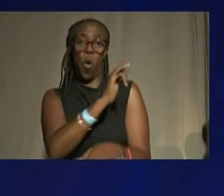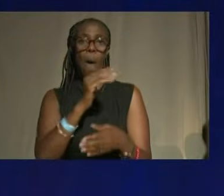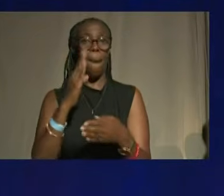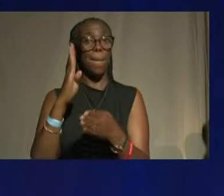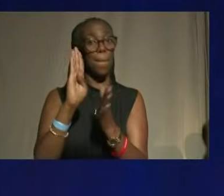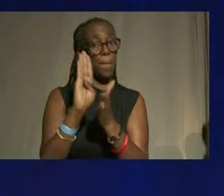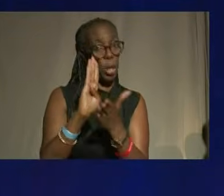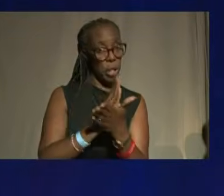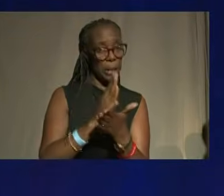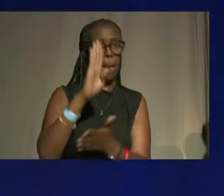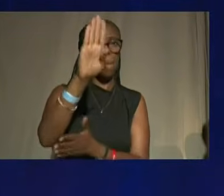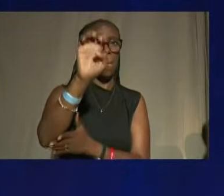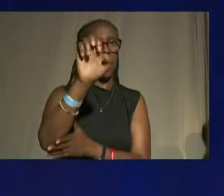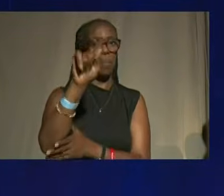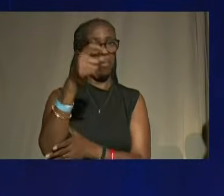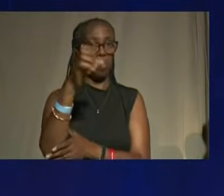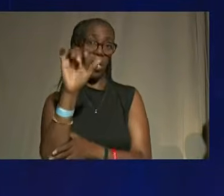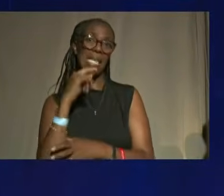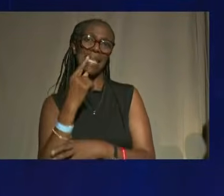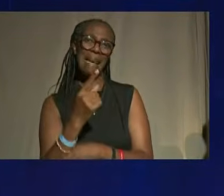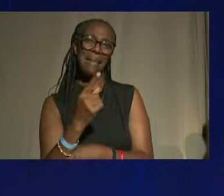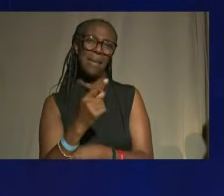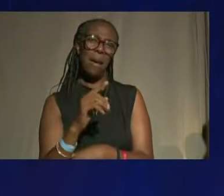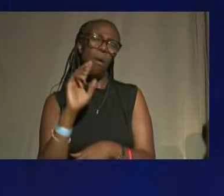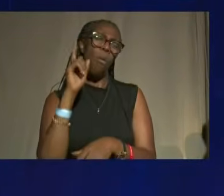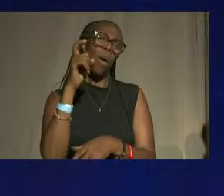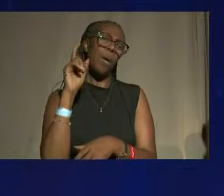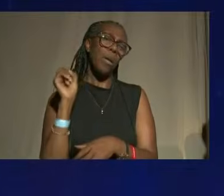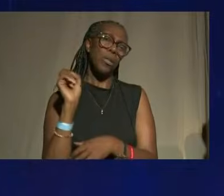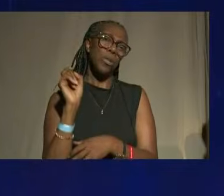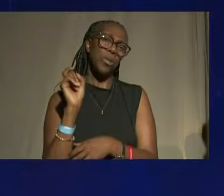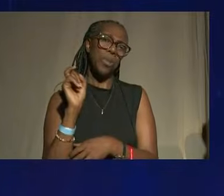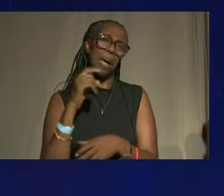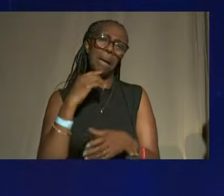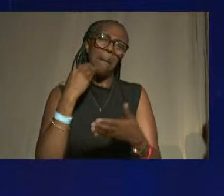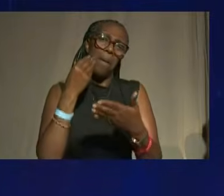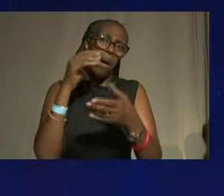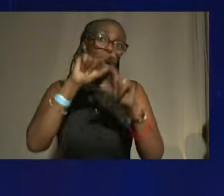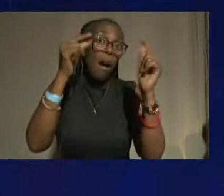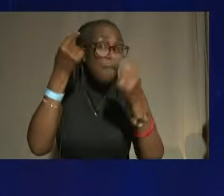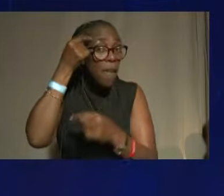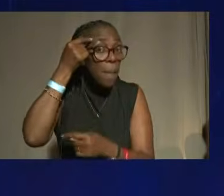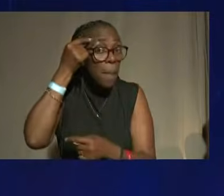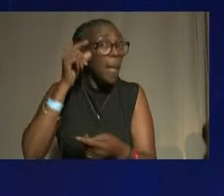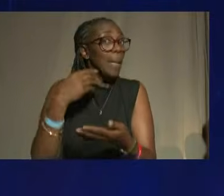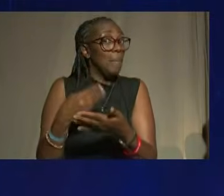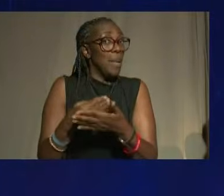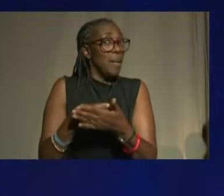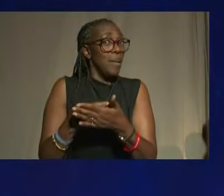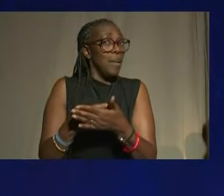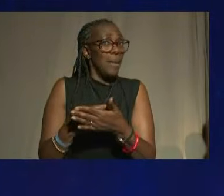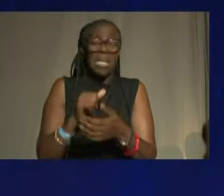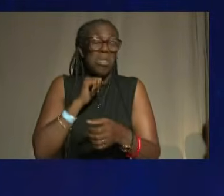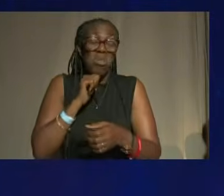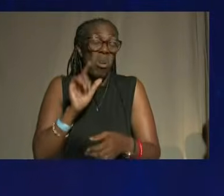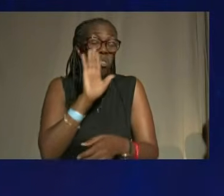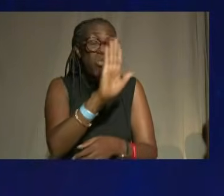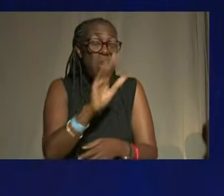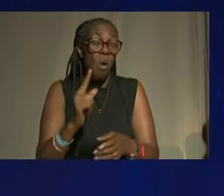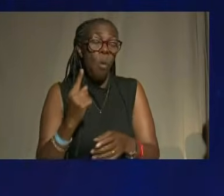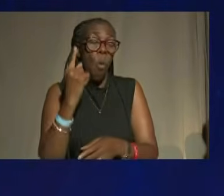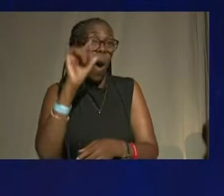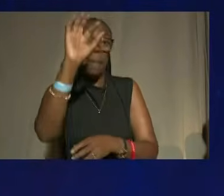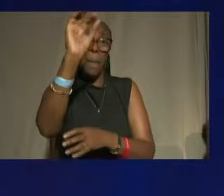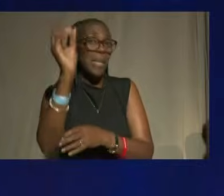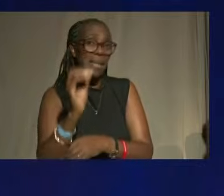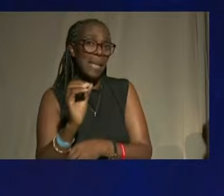billion of additional government revenues will be earned over 3 years. But that is at your 1% growth, which you have no ambition on.